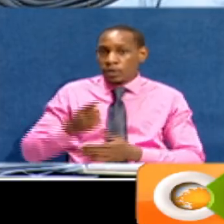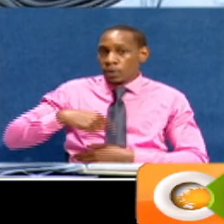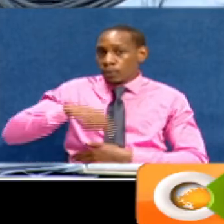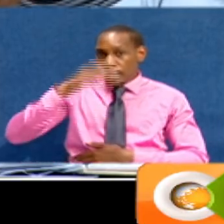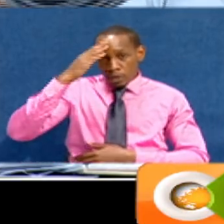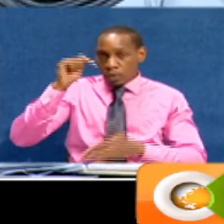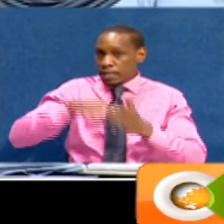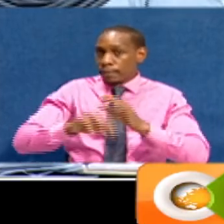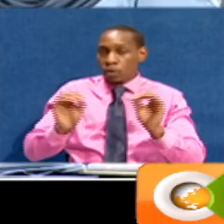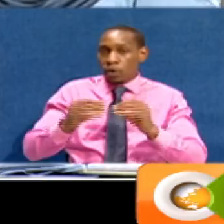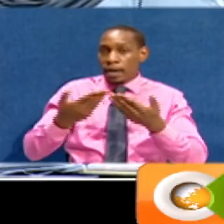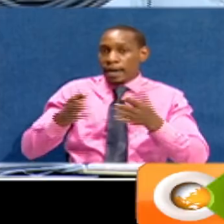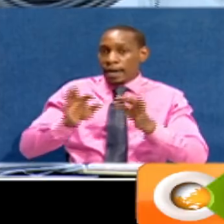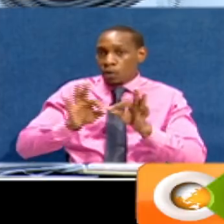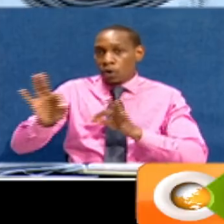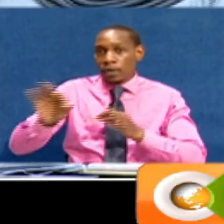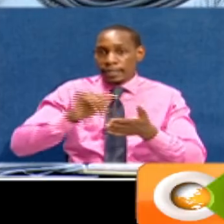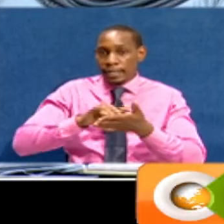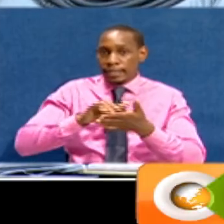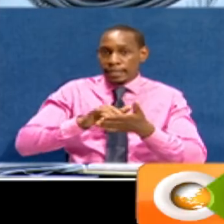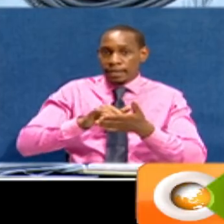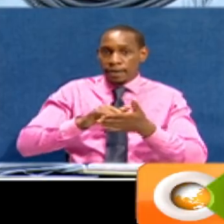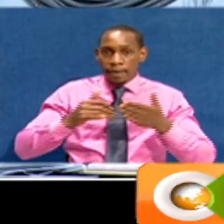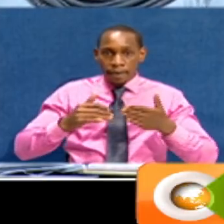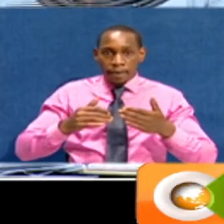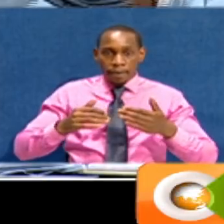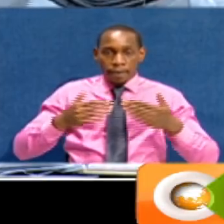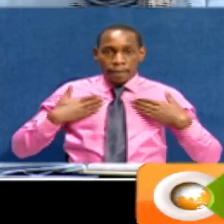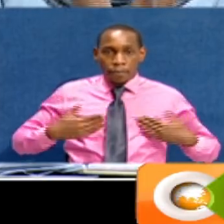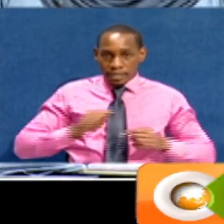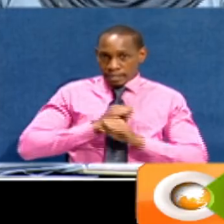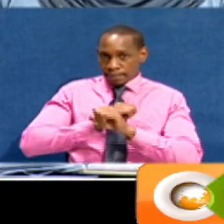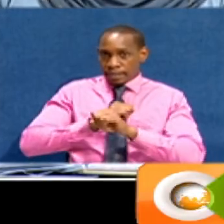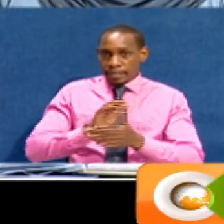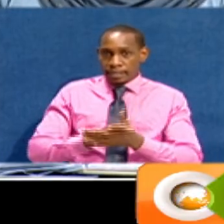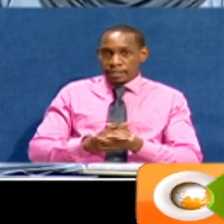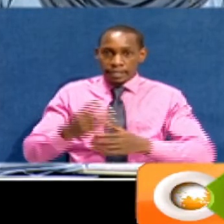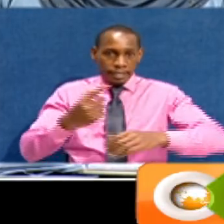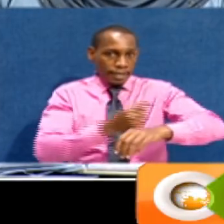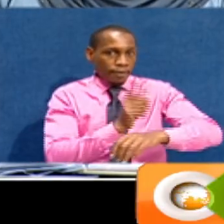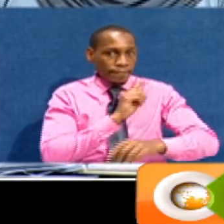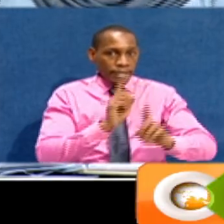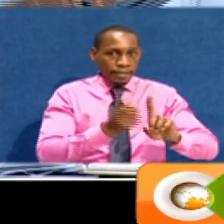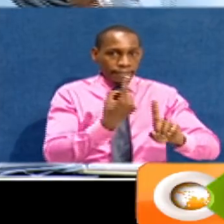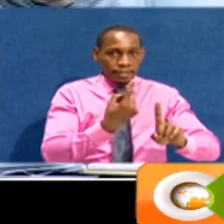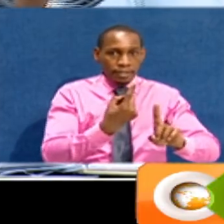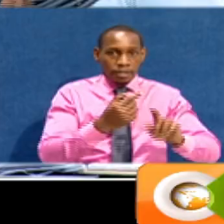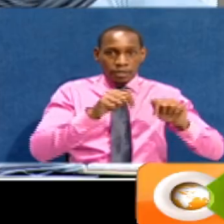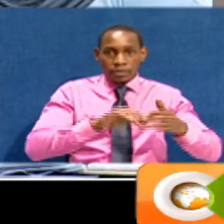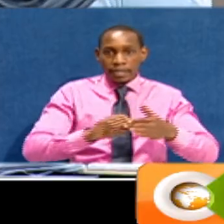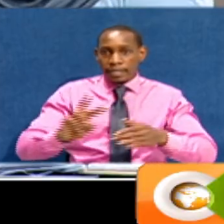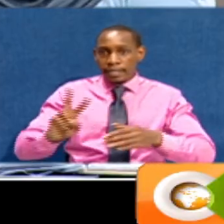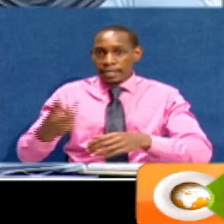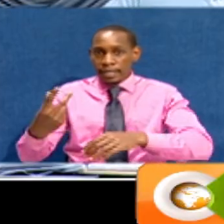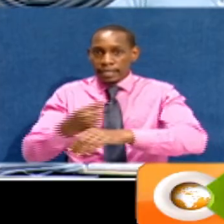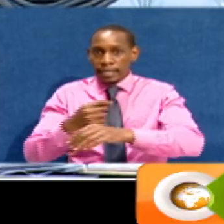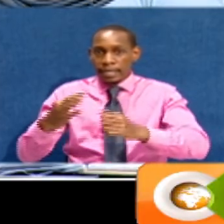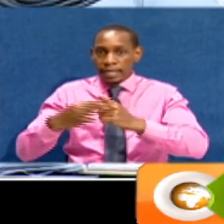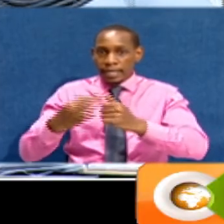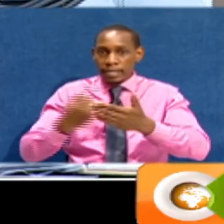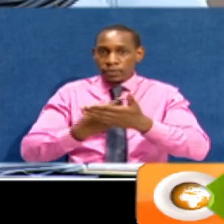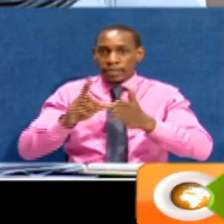Joe, we don't know much about how long your immunity would last. They tell you you've been given a vaccine, the first dose today, you get the second one